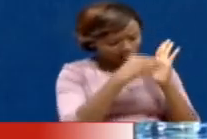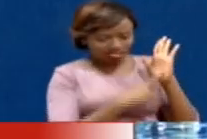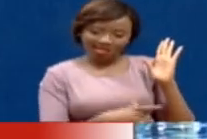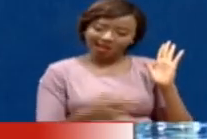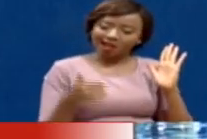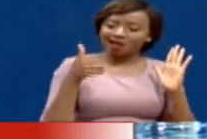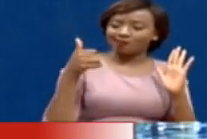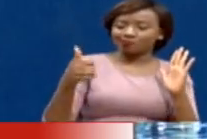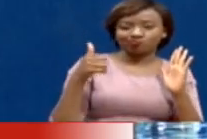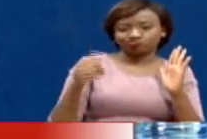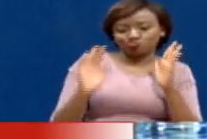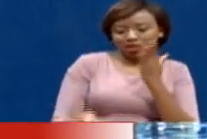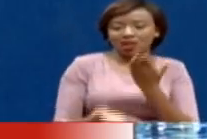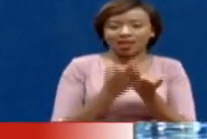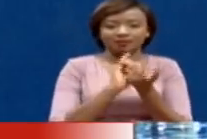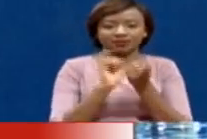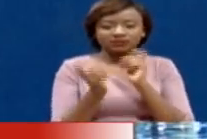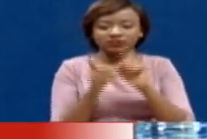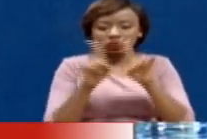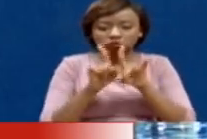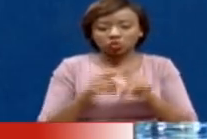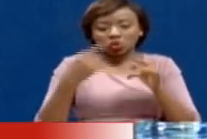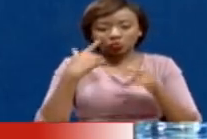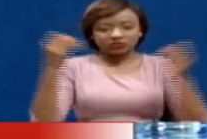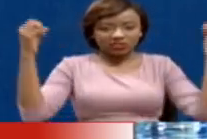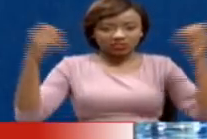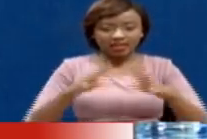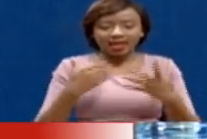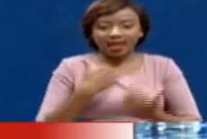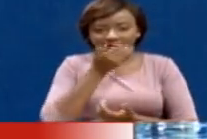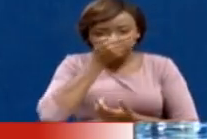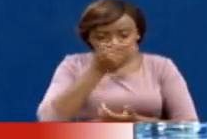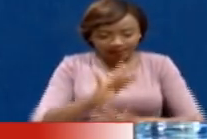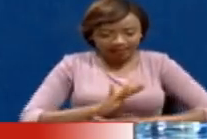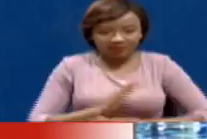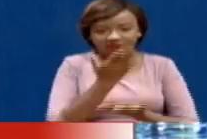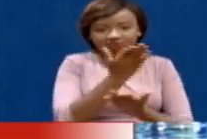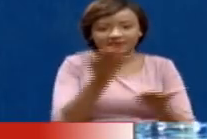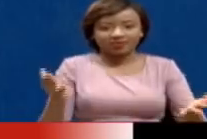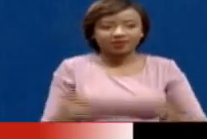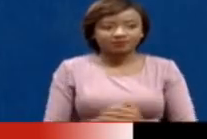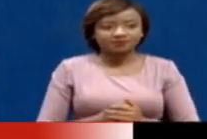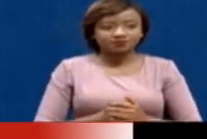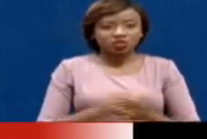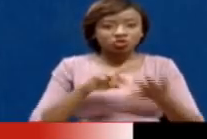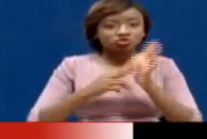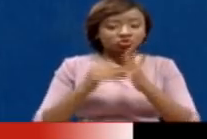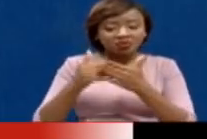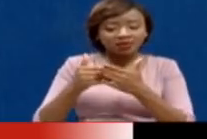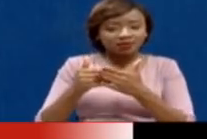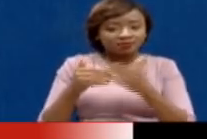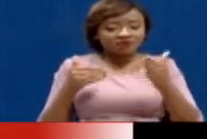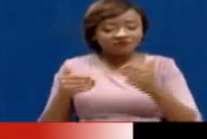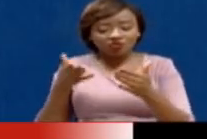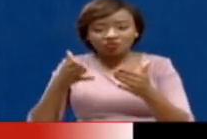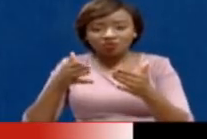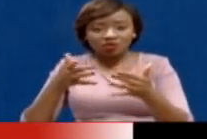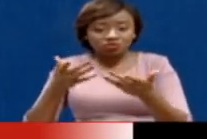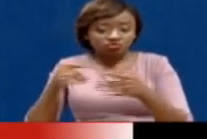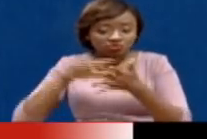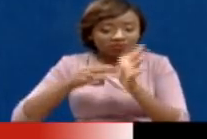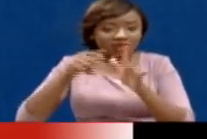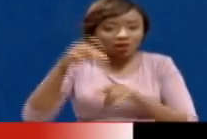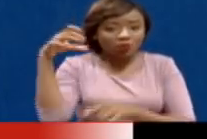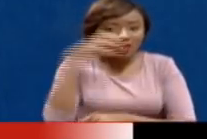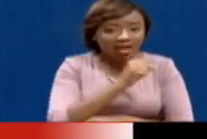will be a game changer in terms of availability of personal protective equipment. So before that happens, what is the deficit right now?